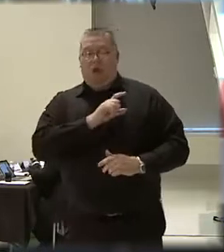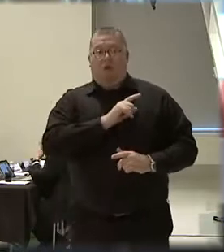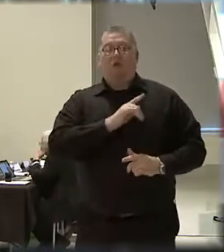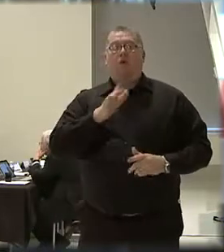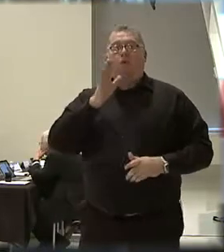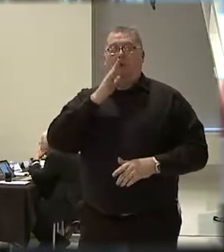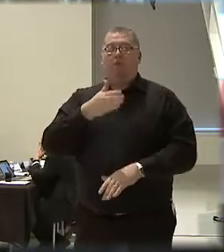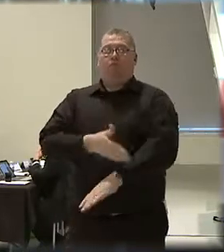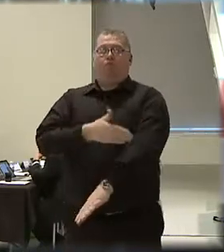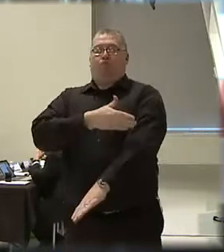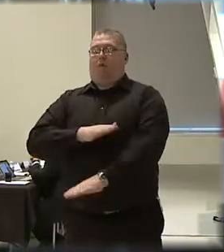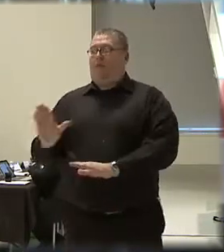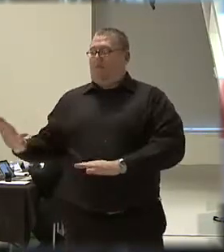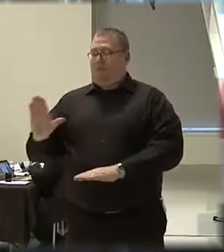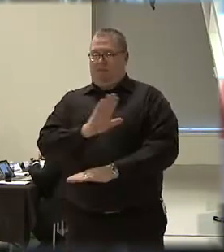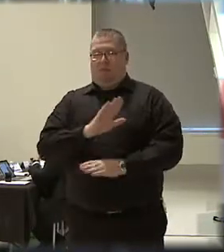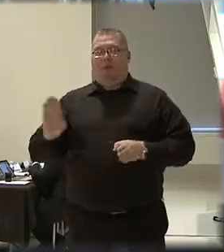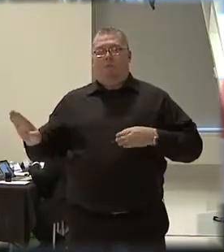recording.